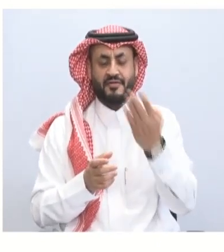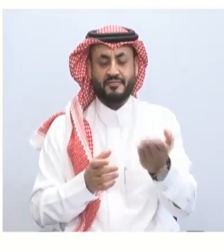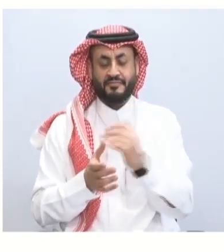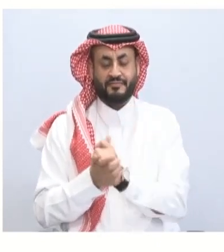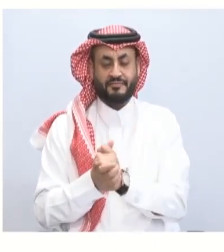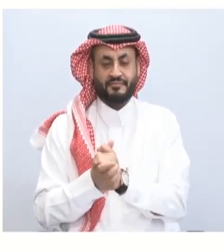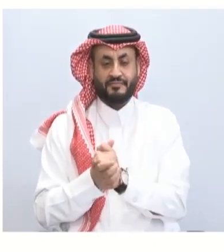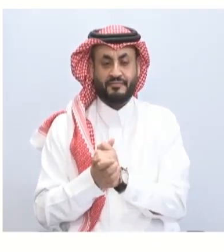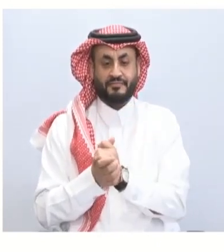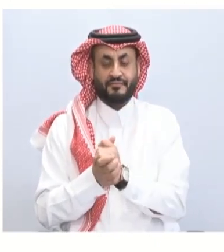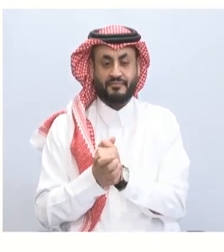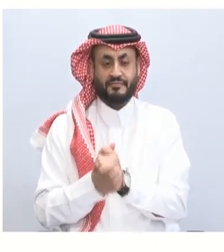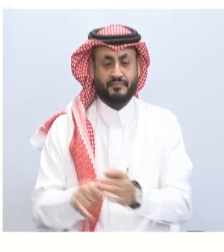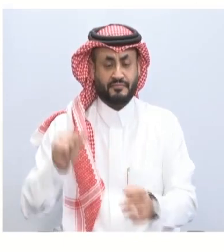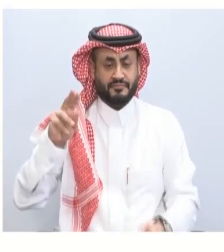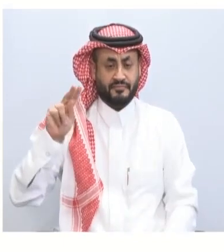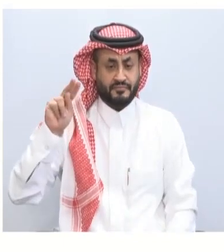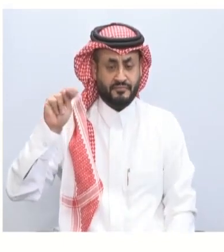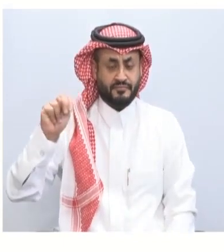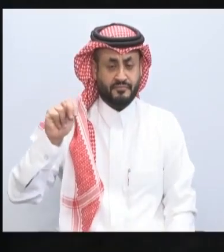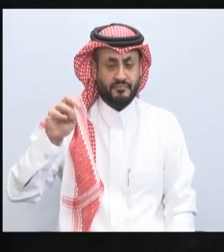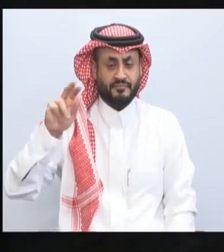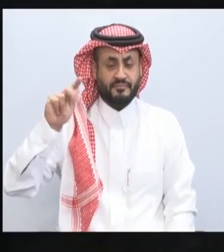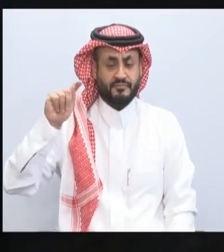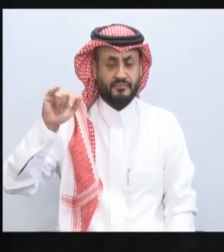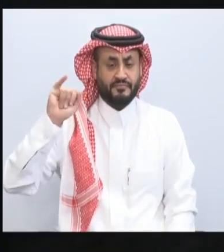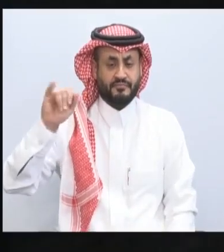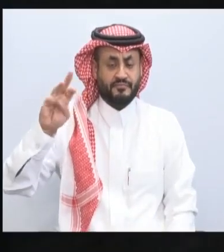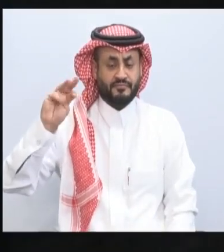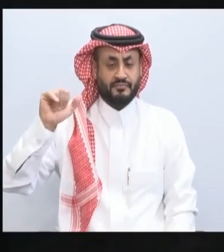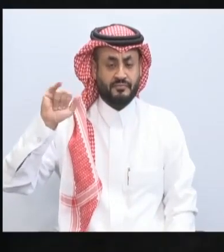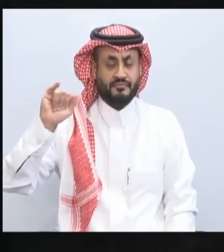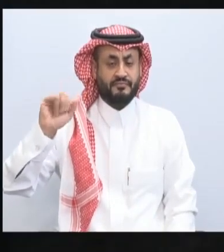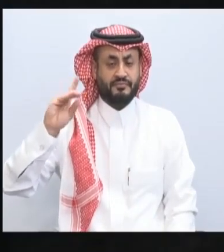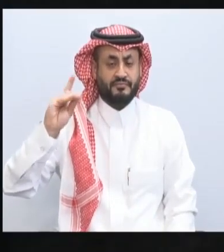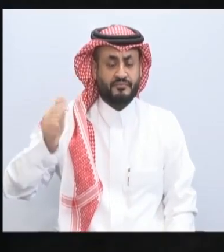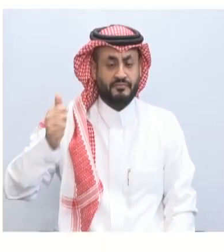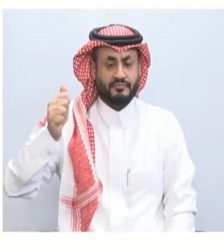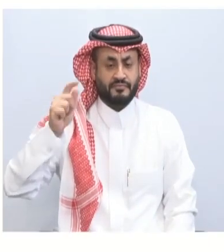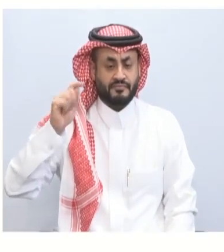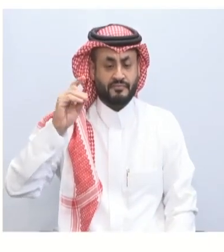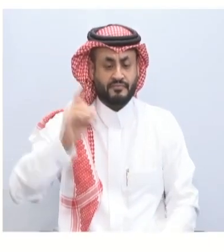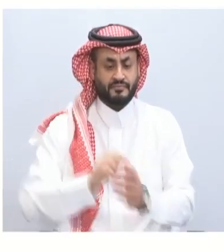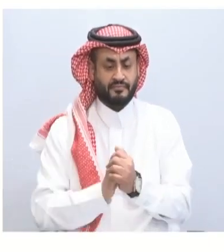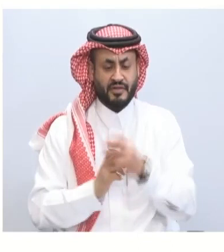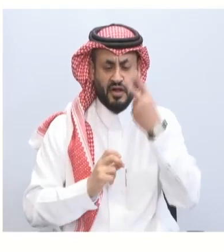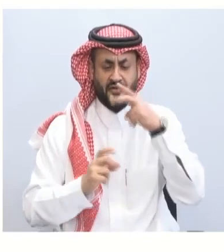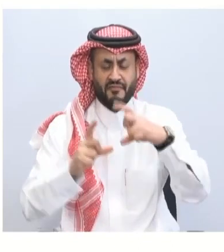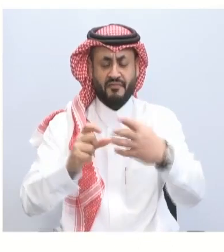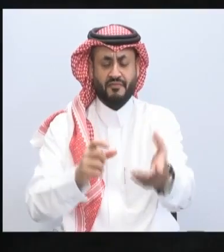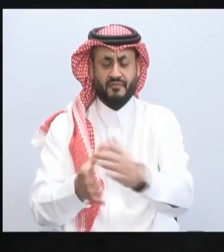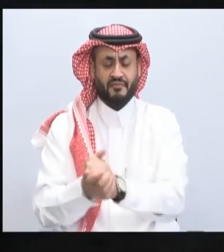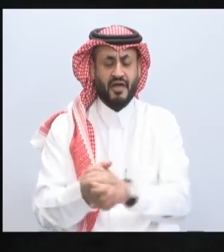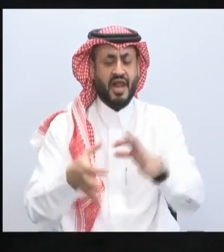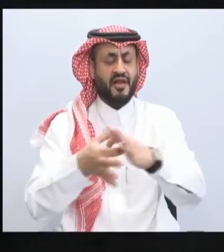intimidated. What do you know about the word intimidated? Now we can see that we have here from this picture, intimidated is